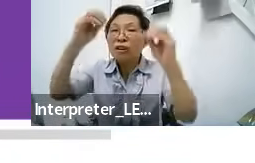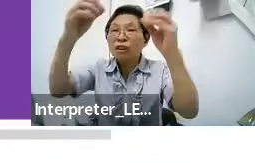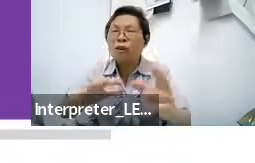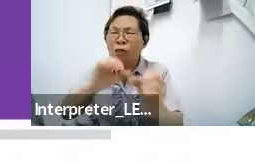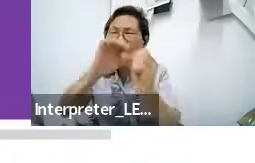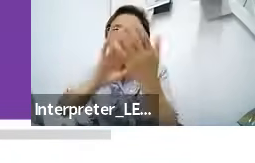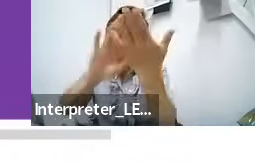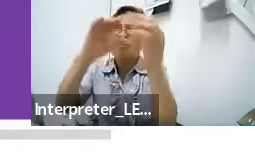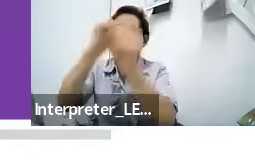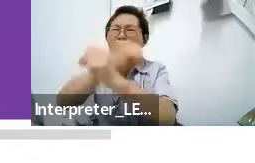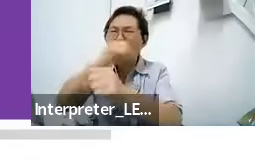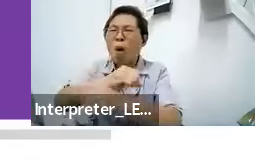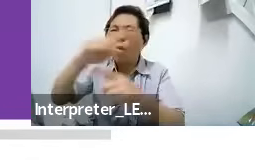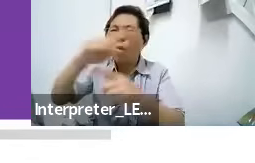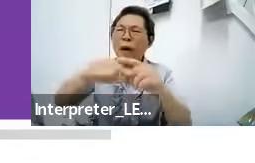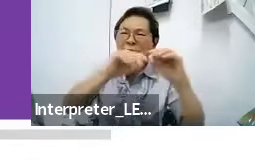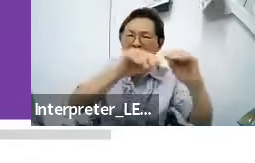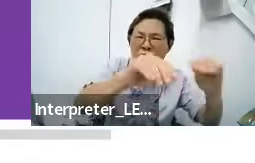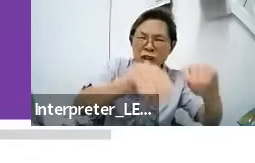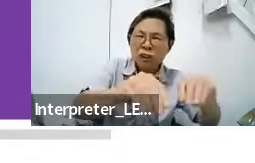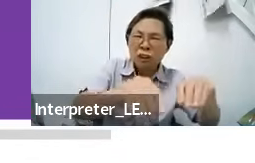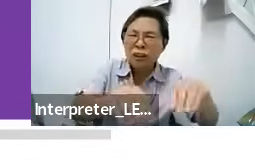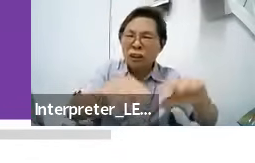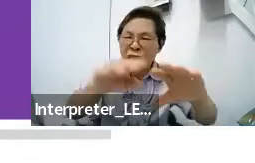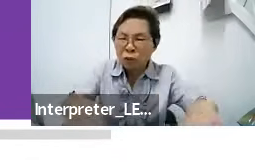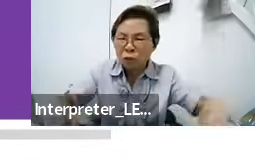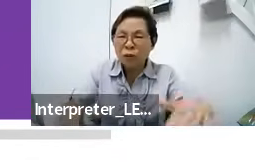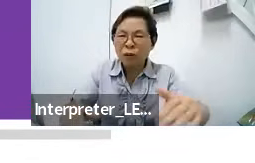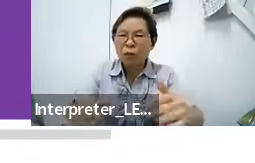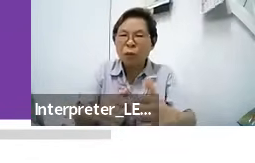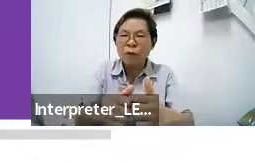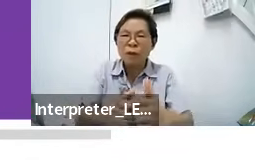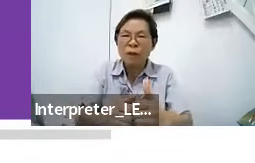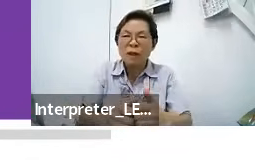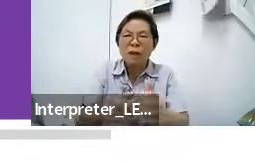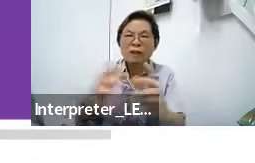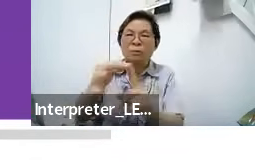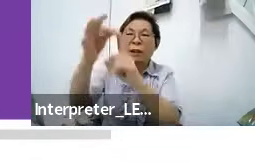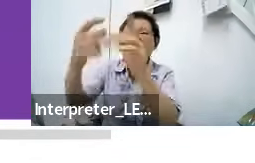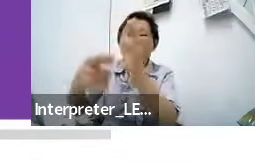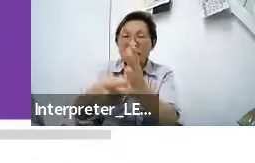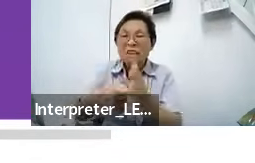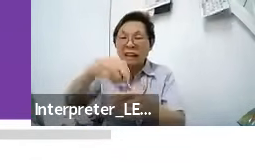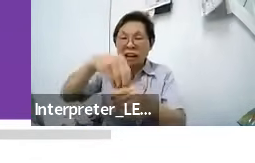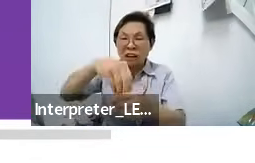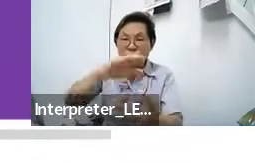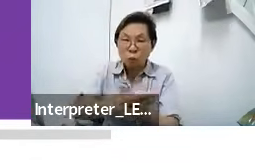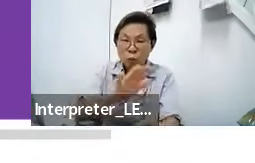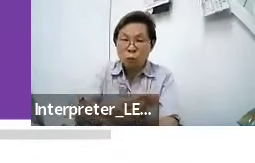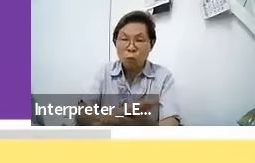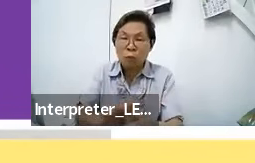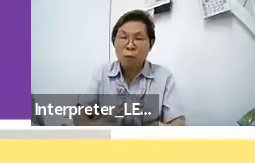challenges when they are teaching students with various special needs in the school.